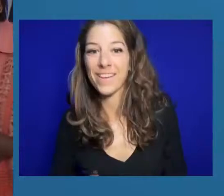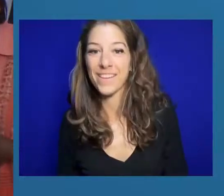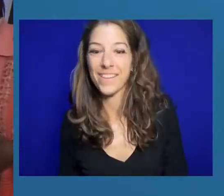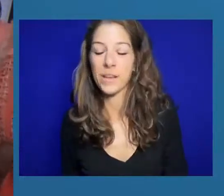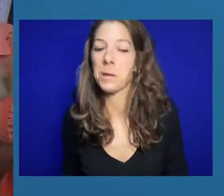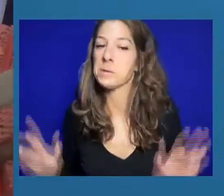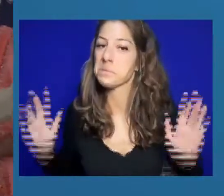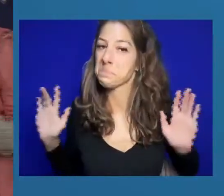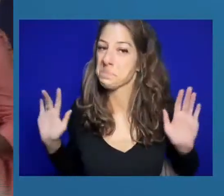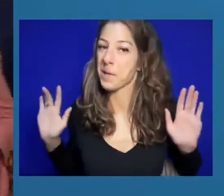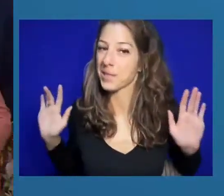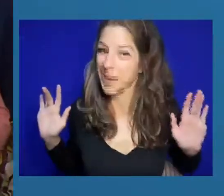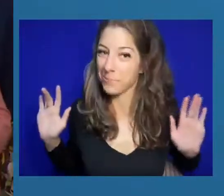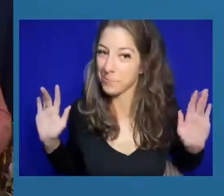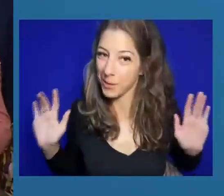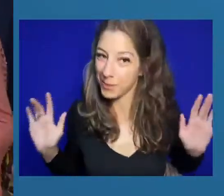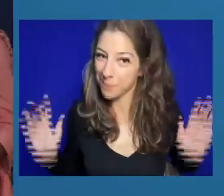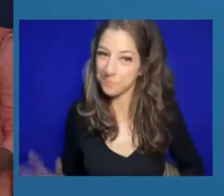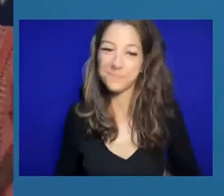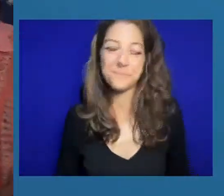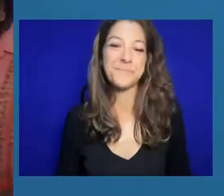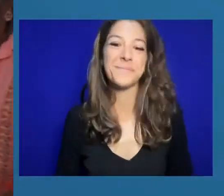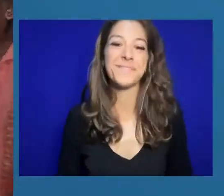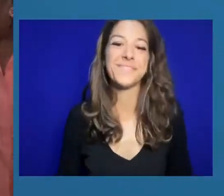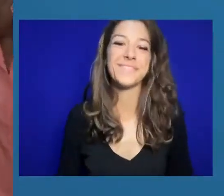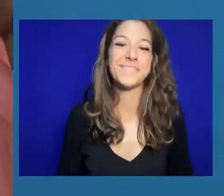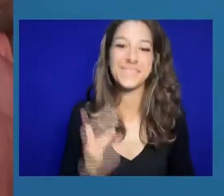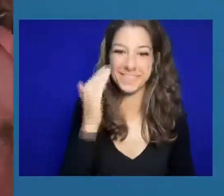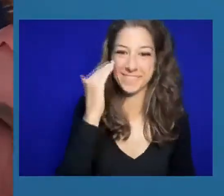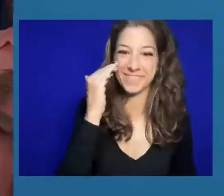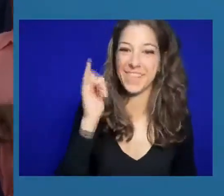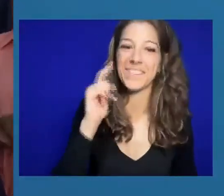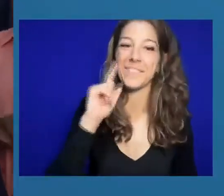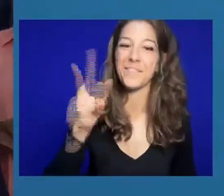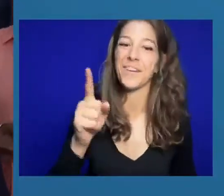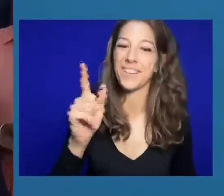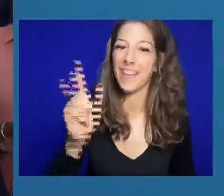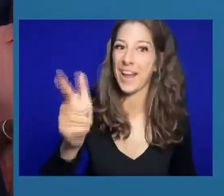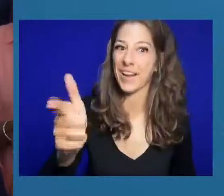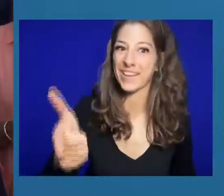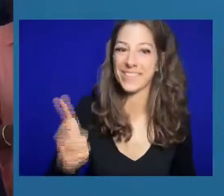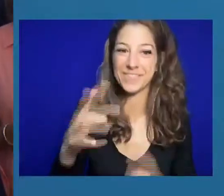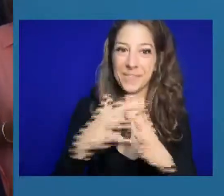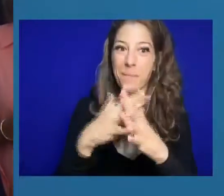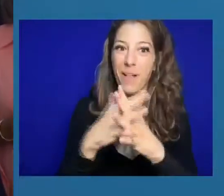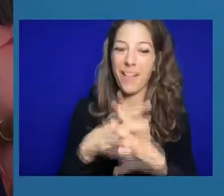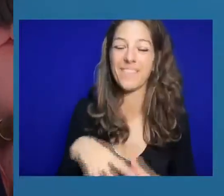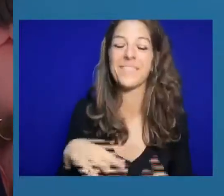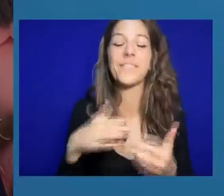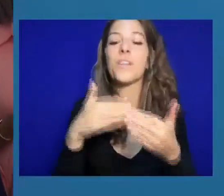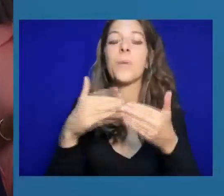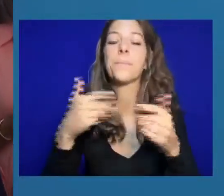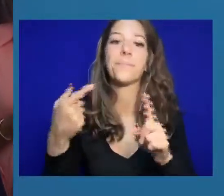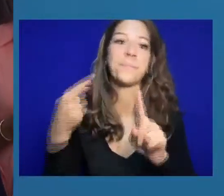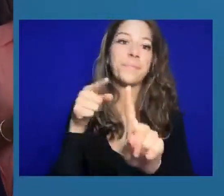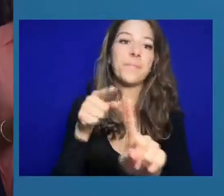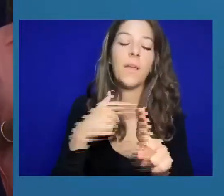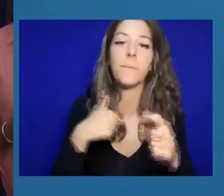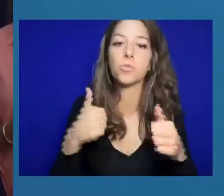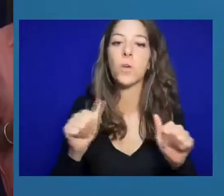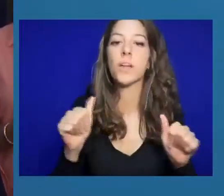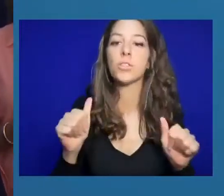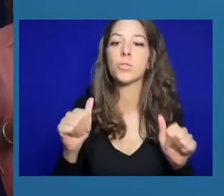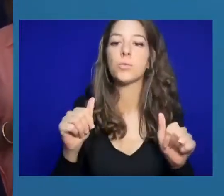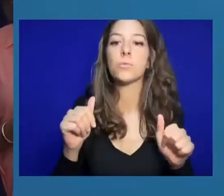I'll stop. I know, I'll keep that for the season. All right, let me get back on track. I am trying to unite upstate